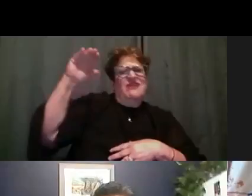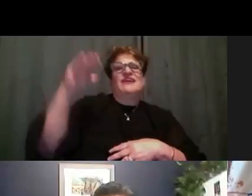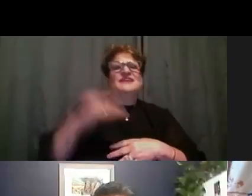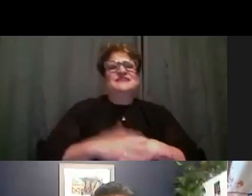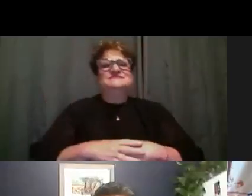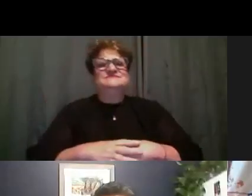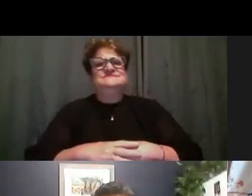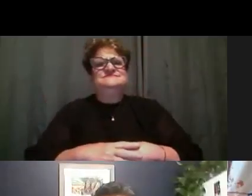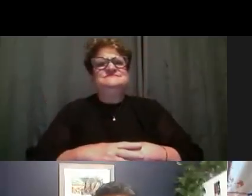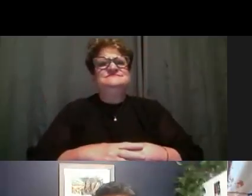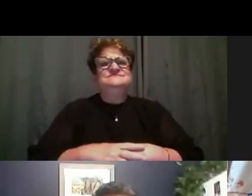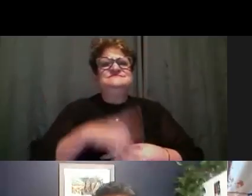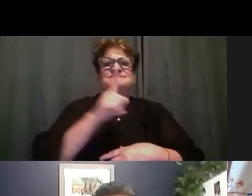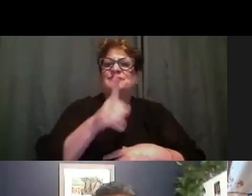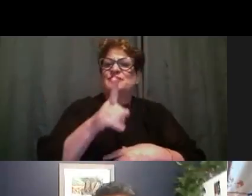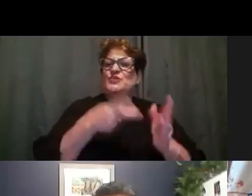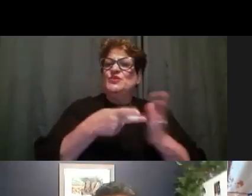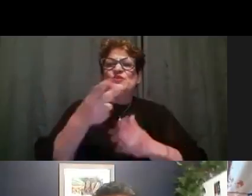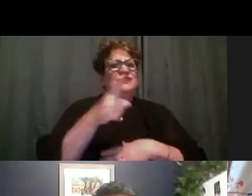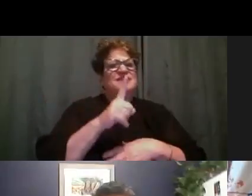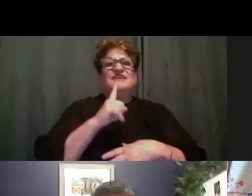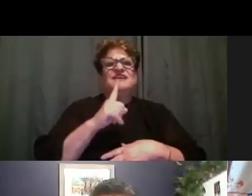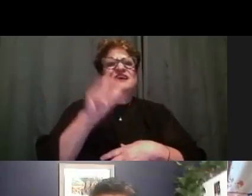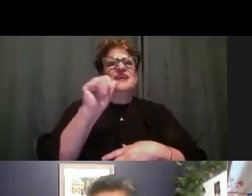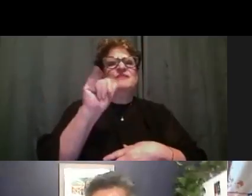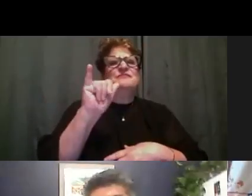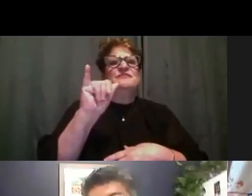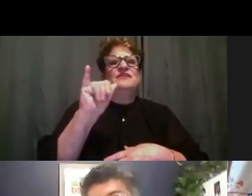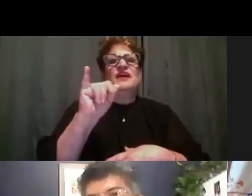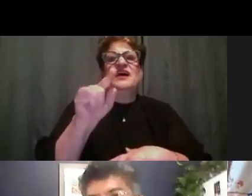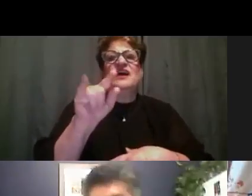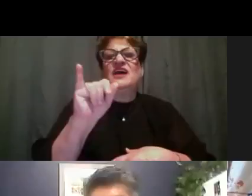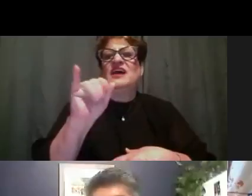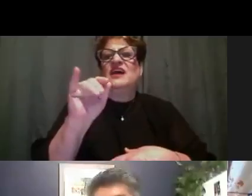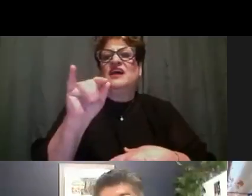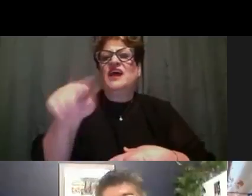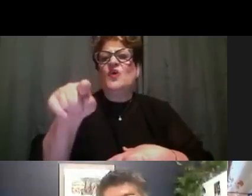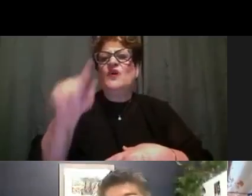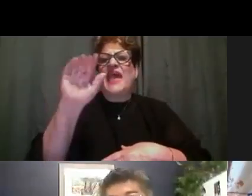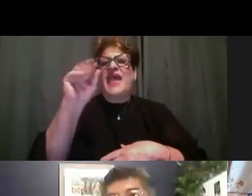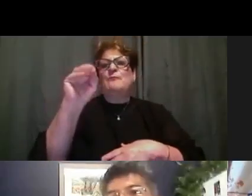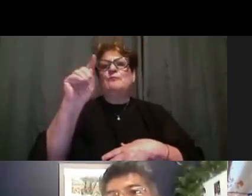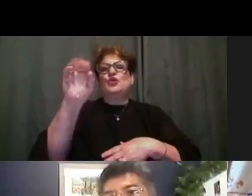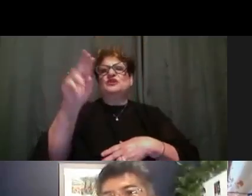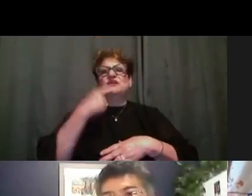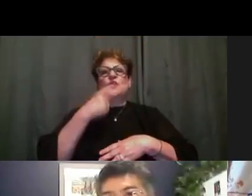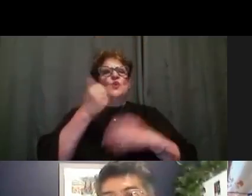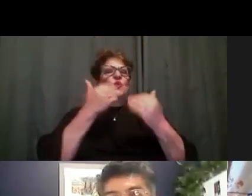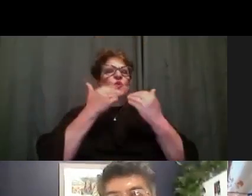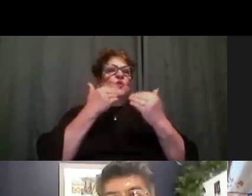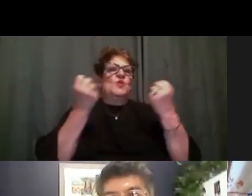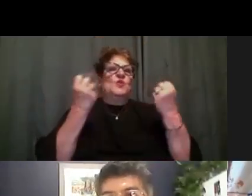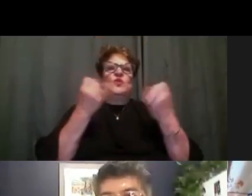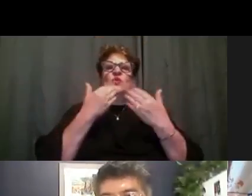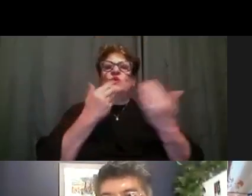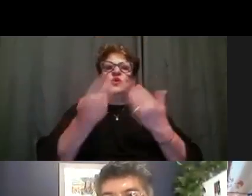Absolutely. Absolutely. Thank you so much, everyone, for being part of this panel. I can't think of a better way to wrap it up than